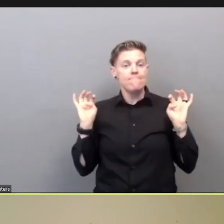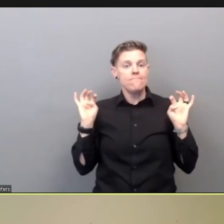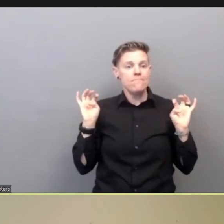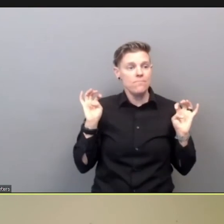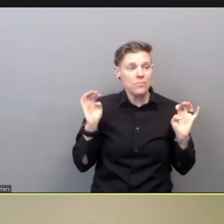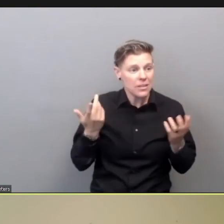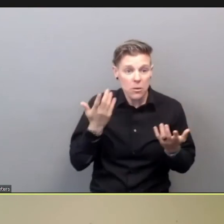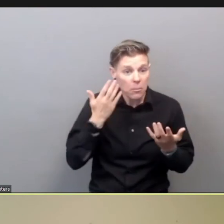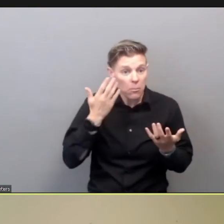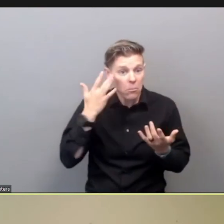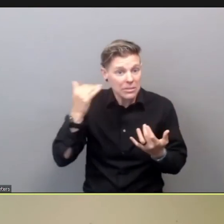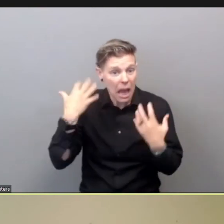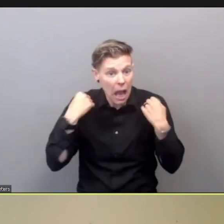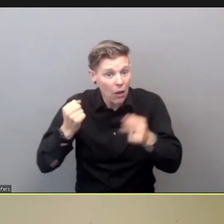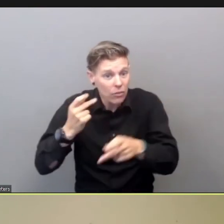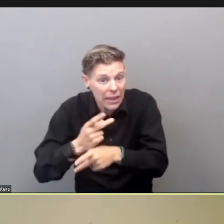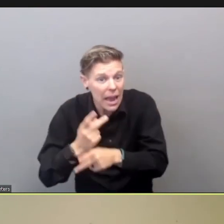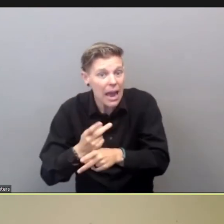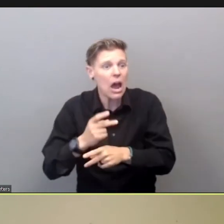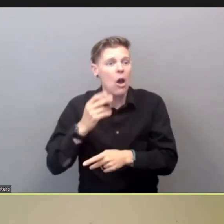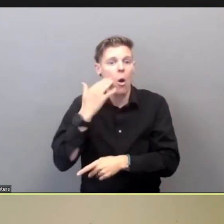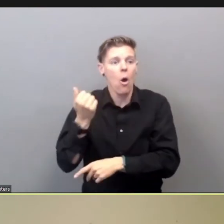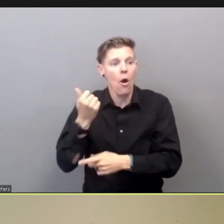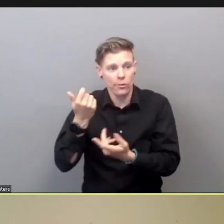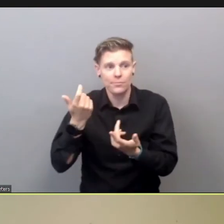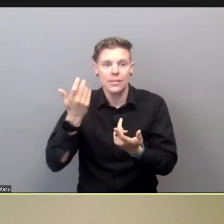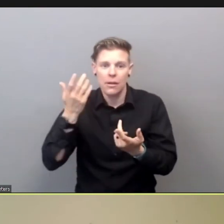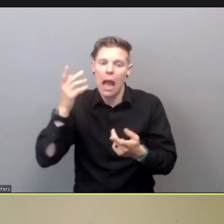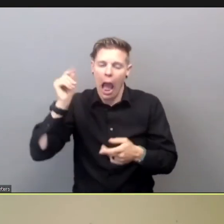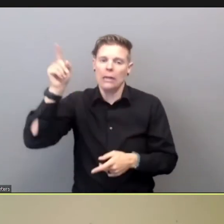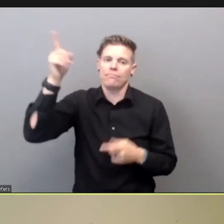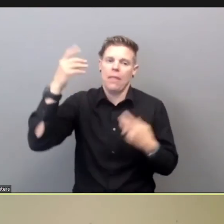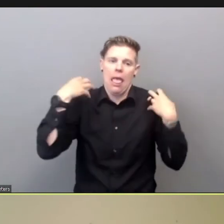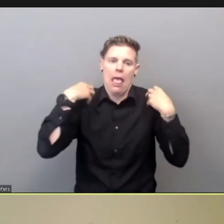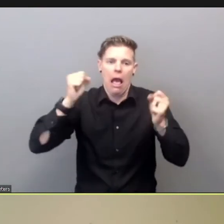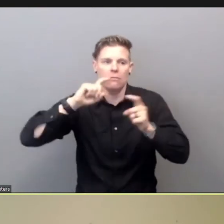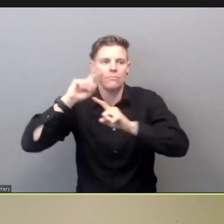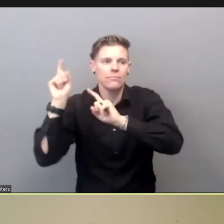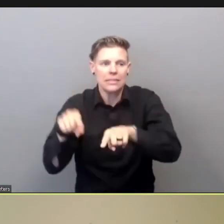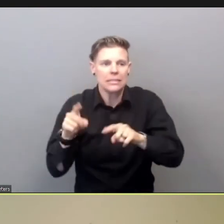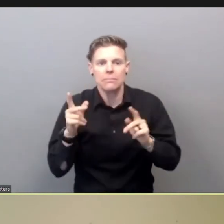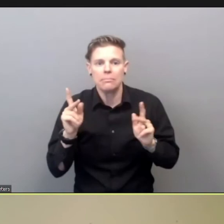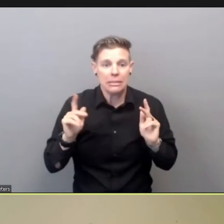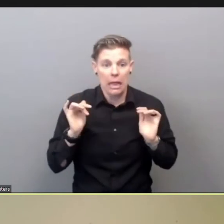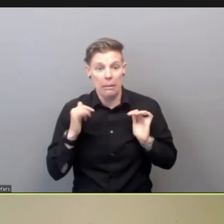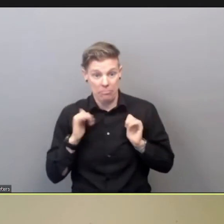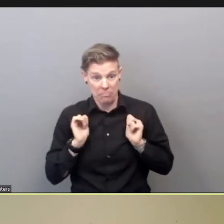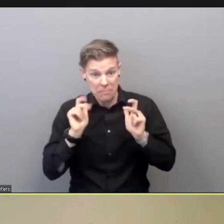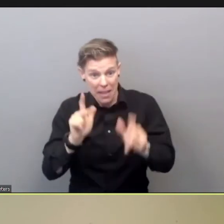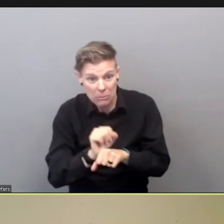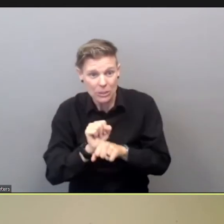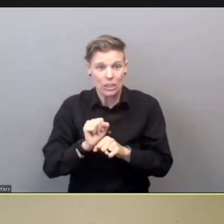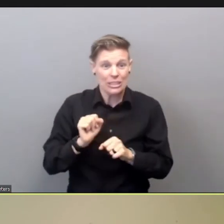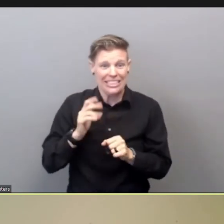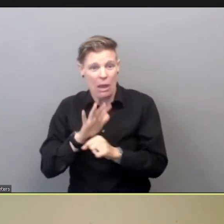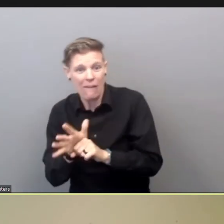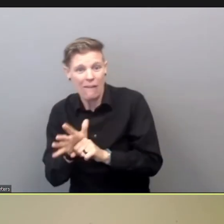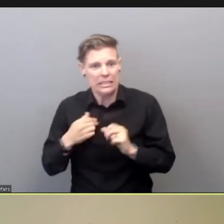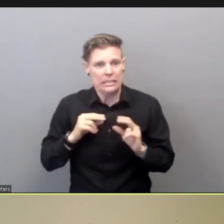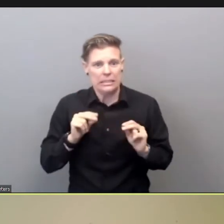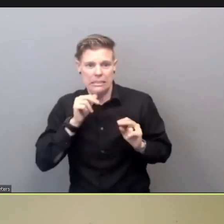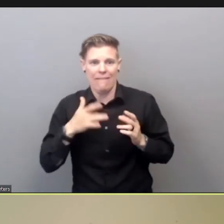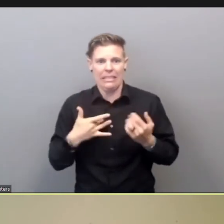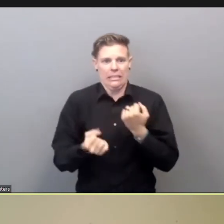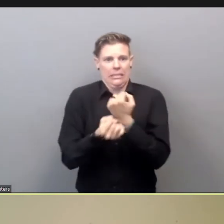health orders still pose a concern to a lot of workers who are waiting until they feel as though it's safer to return to the